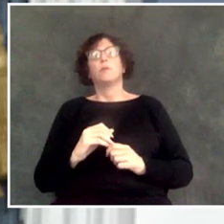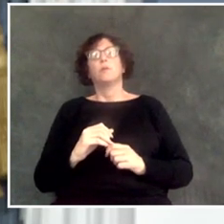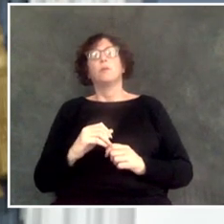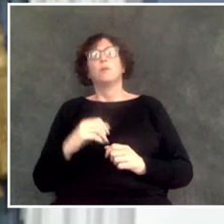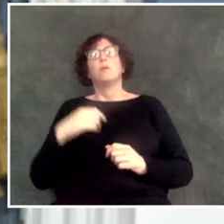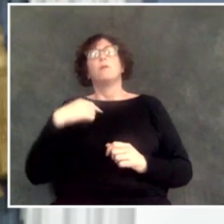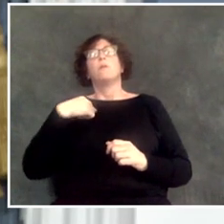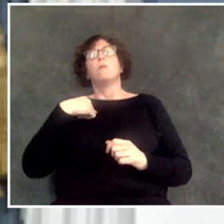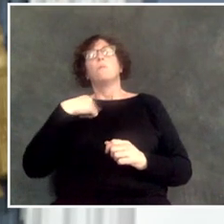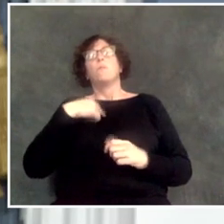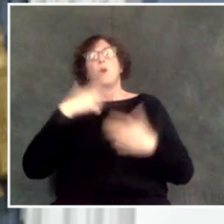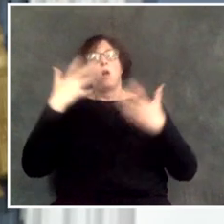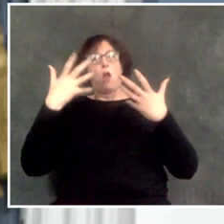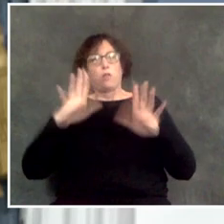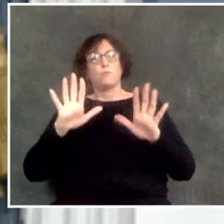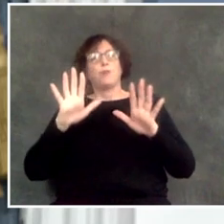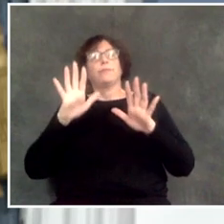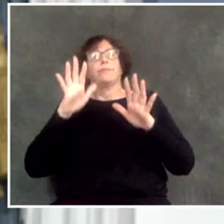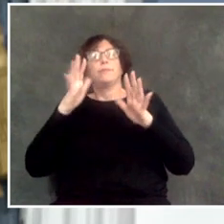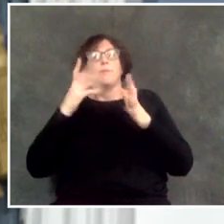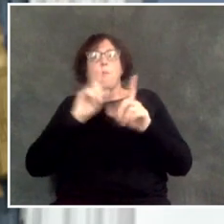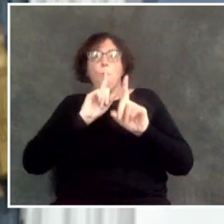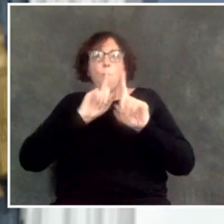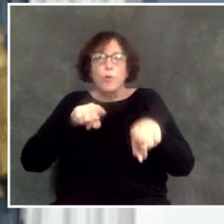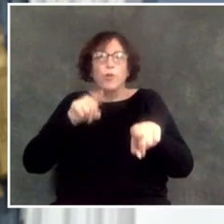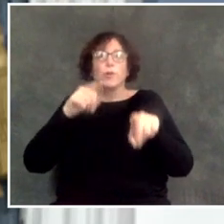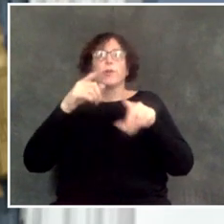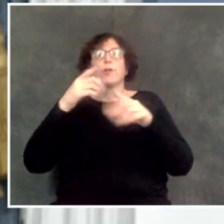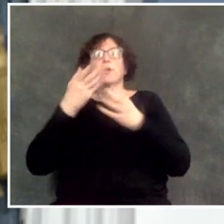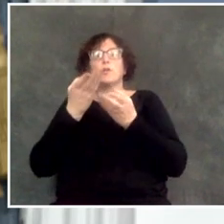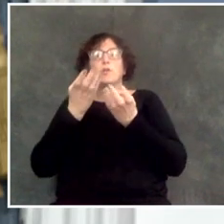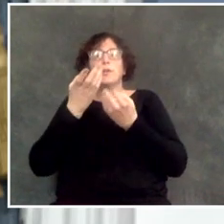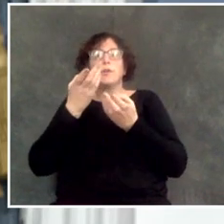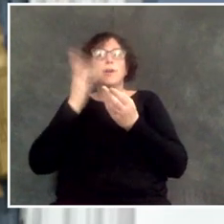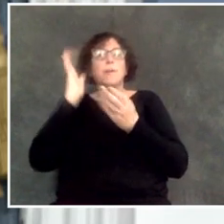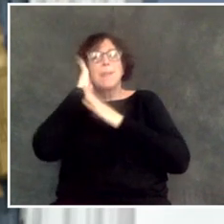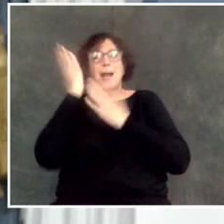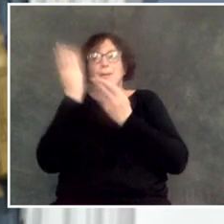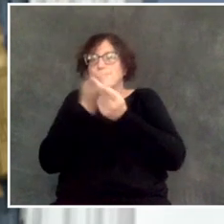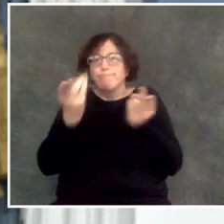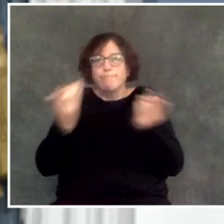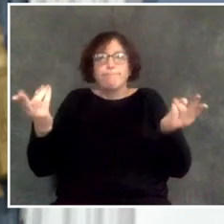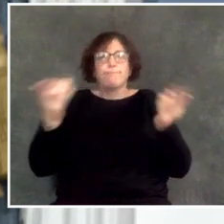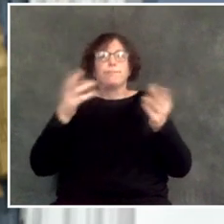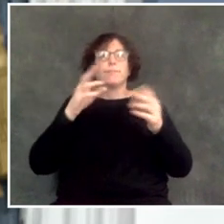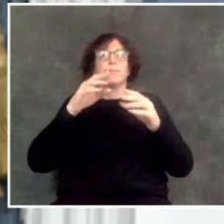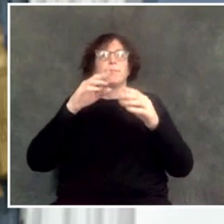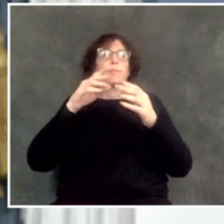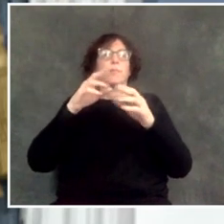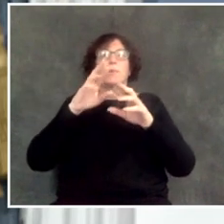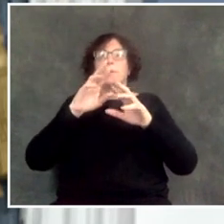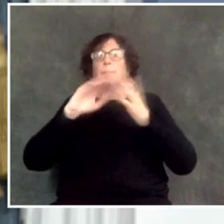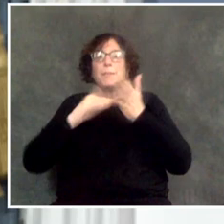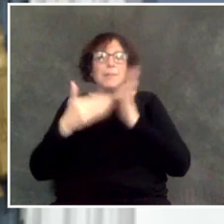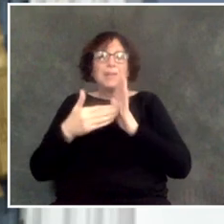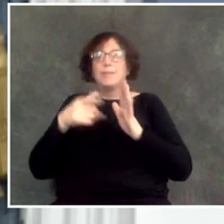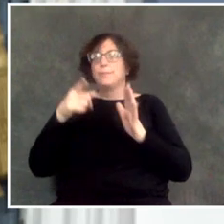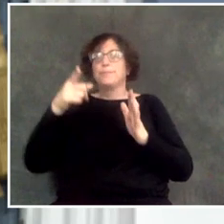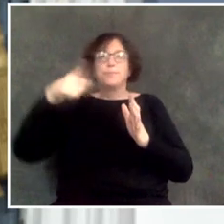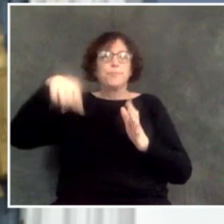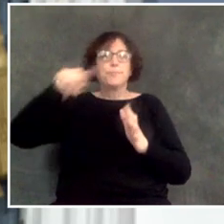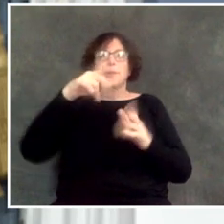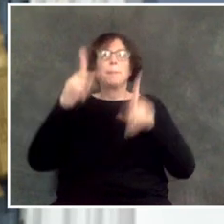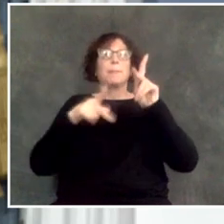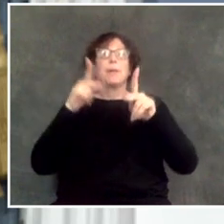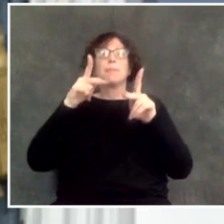special directions that are needed after someone recuperates from COVID-19. And it's an opportunity